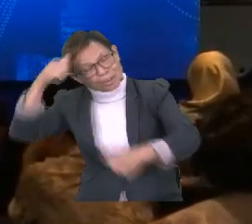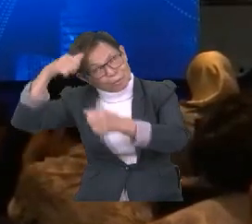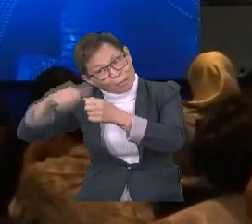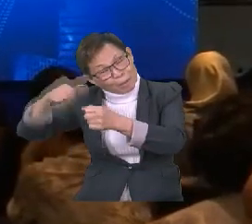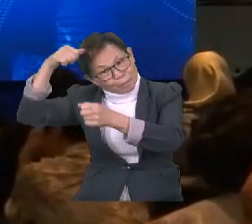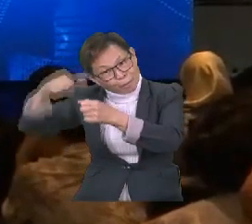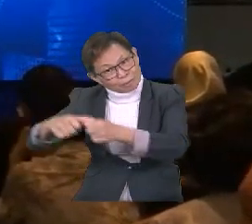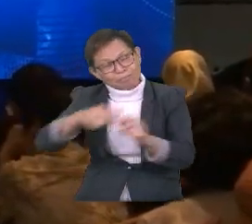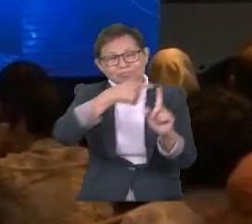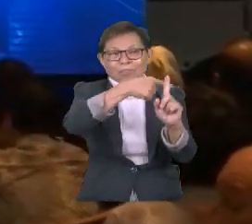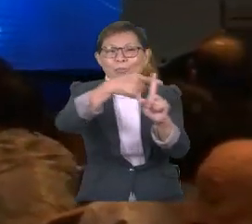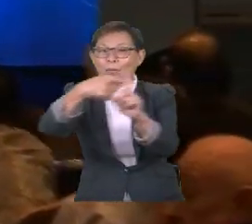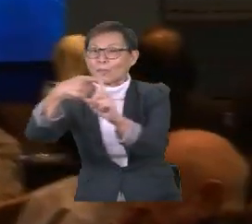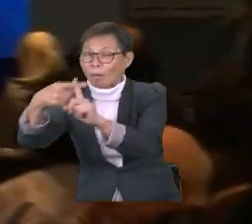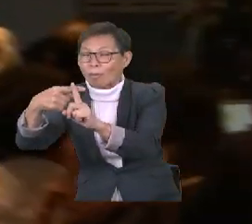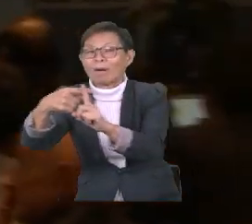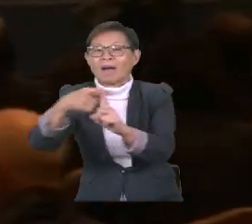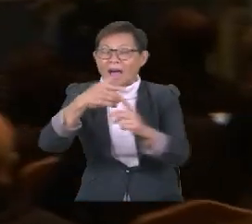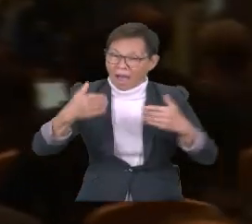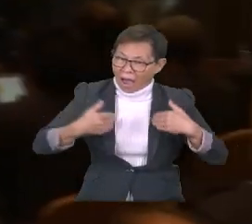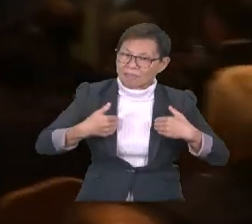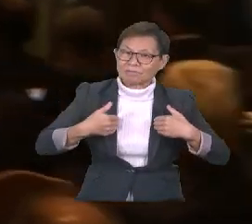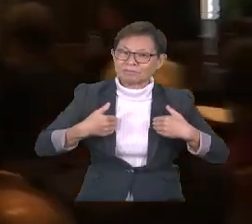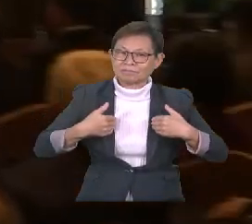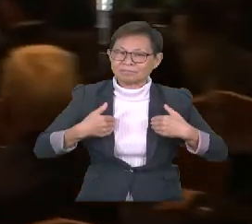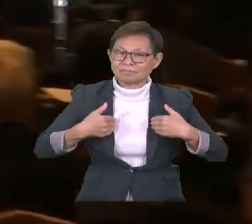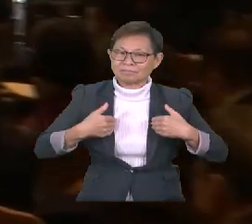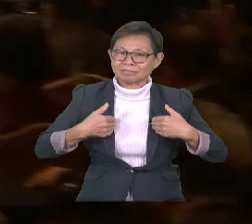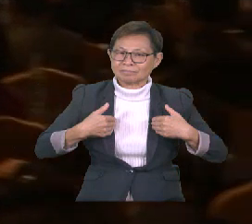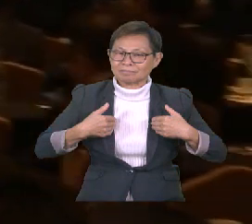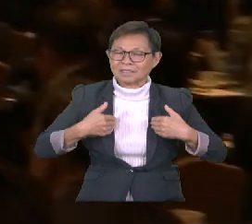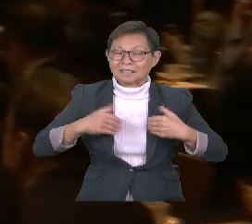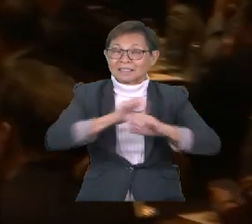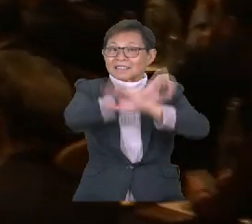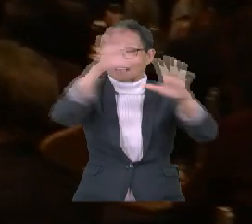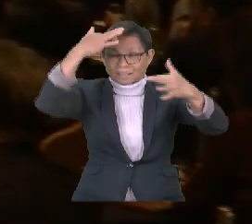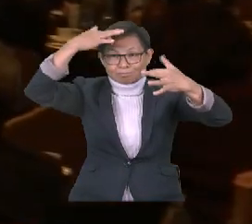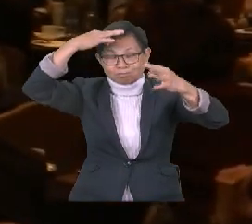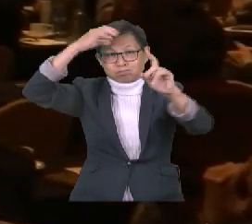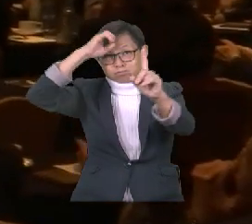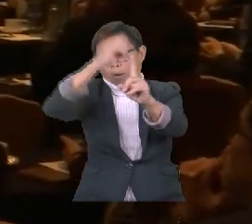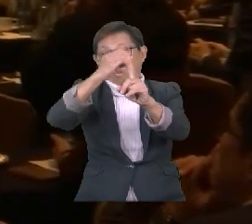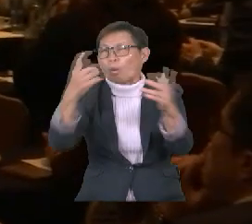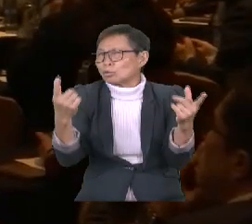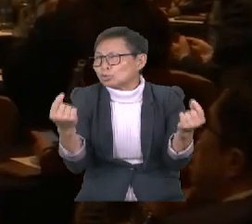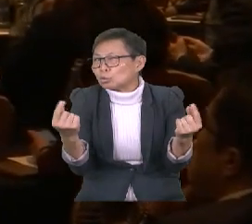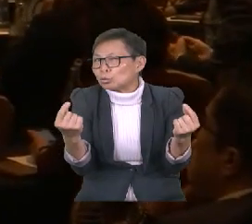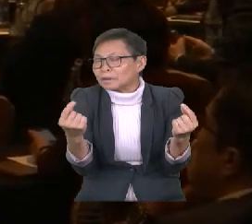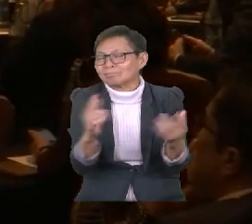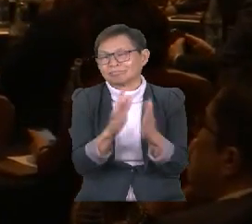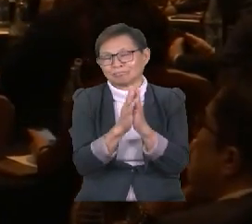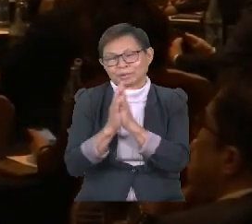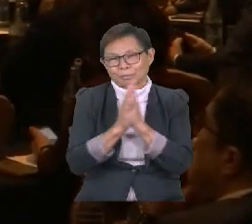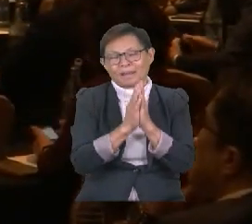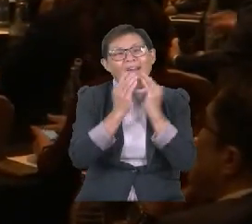us to still be optimistic and yet having a very clear standpoint about what to do with Myanmar.